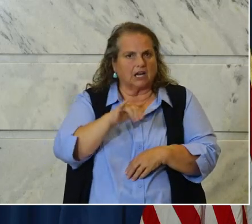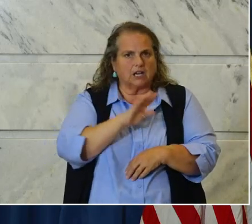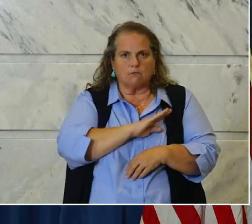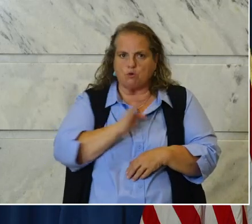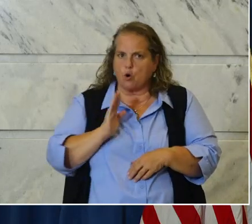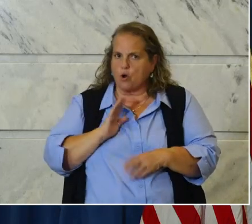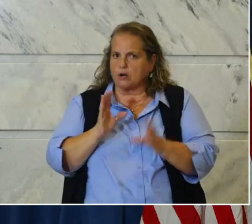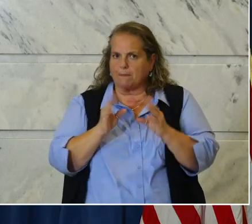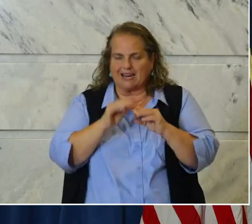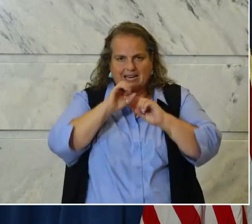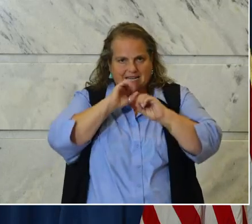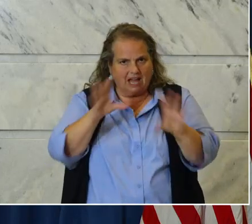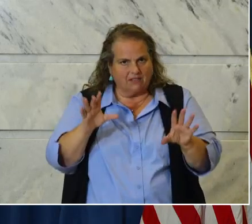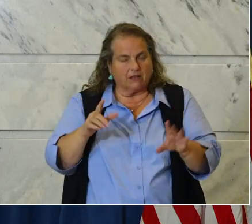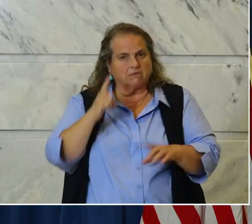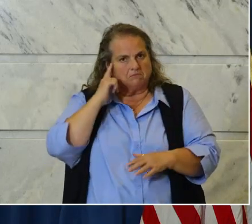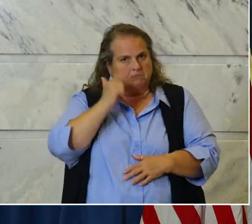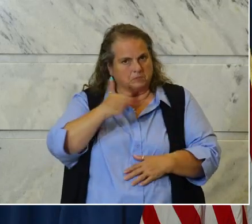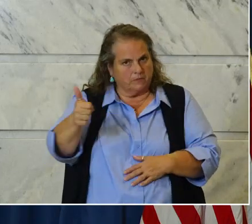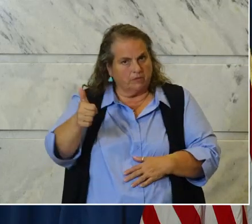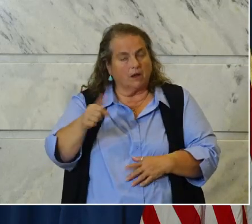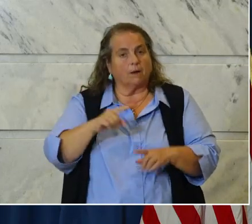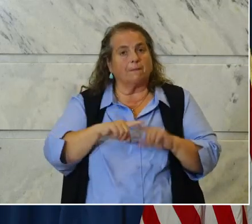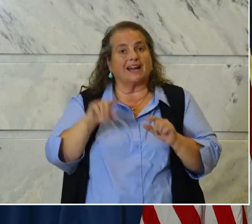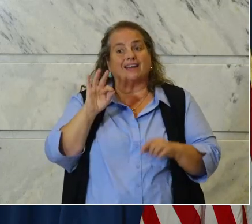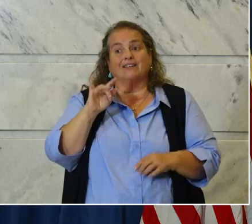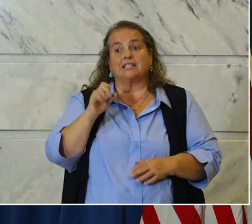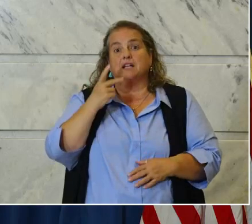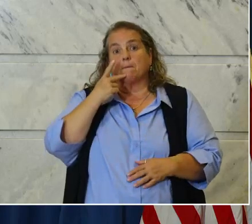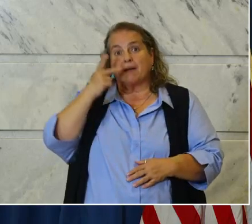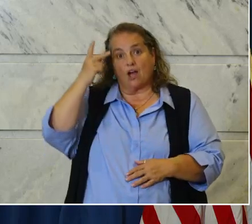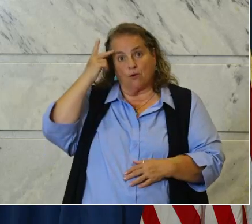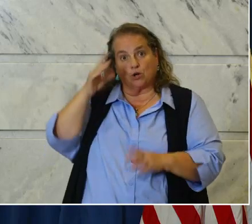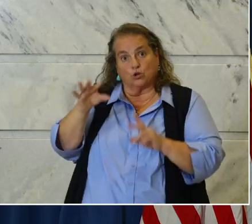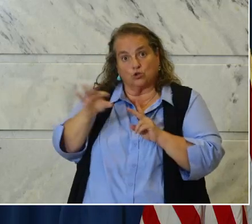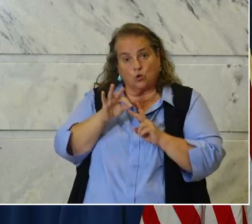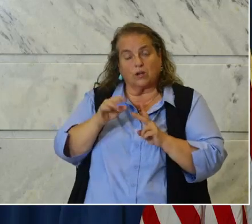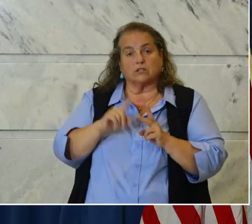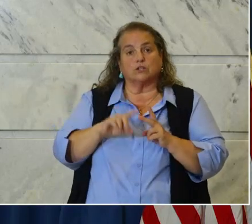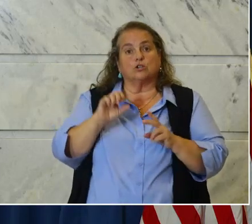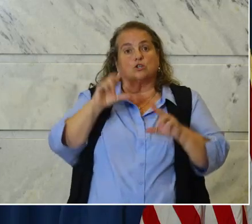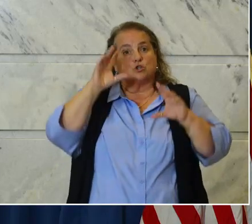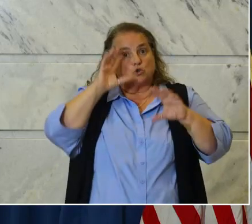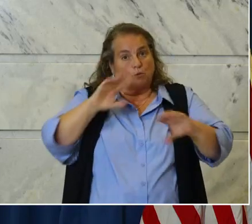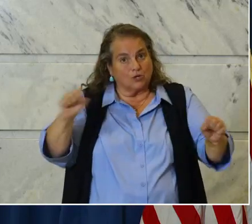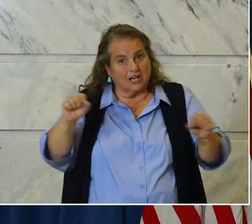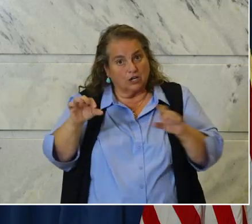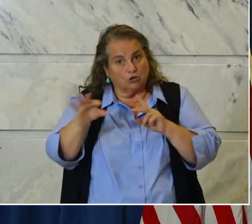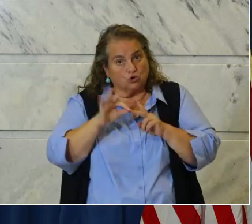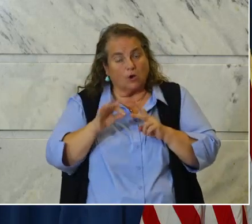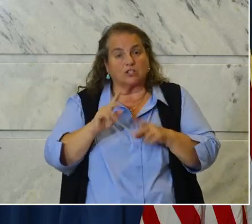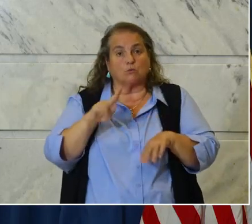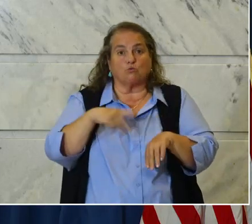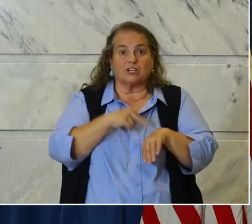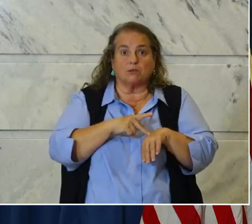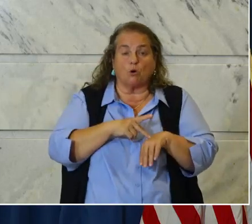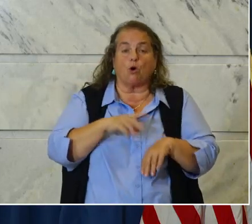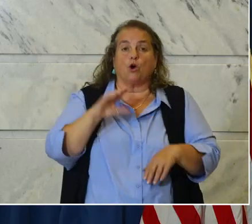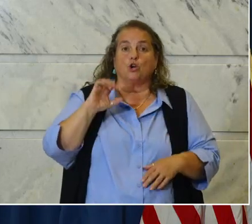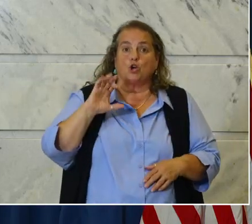But if this is going to be a parental choice, a superintendent choice, a principal choice, a coach